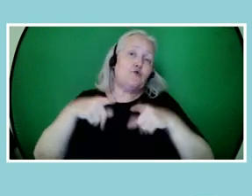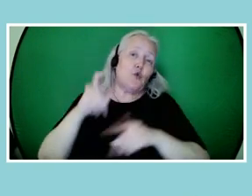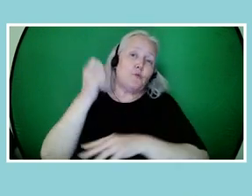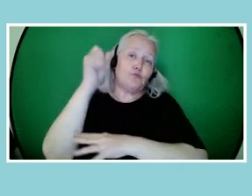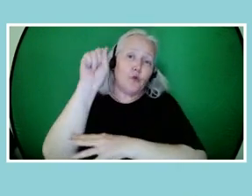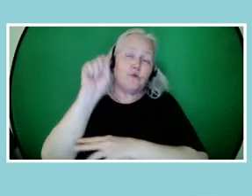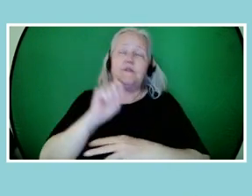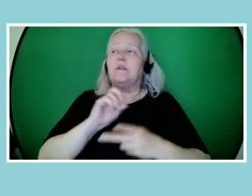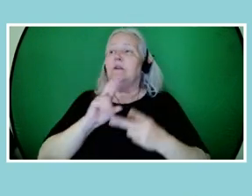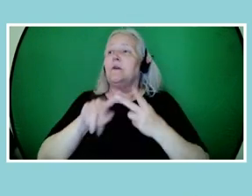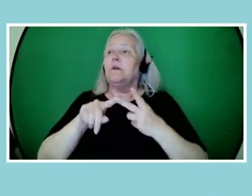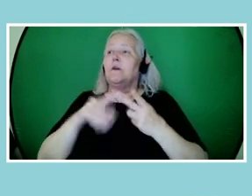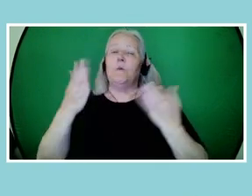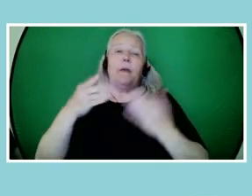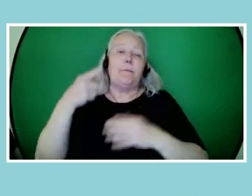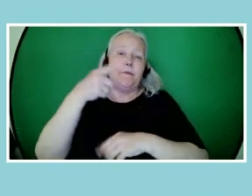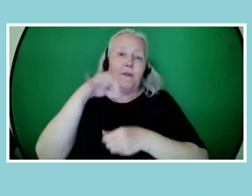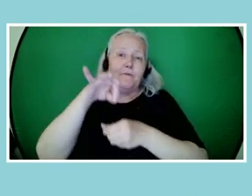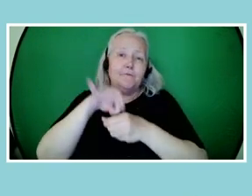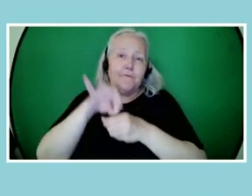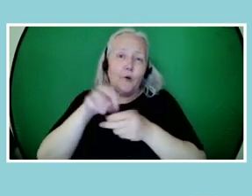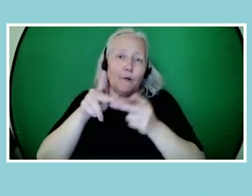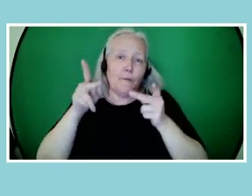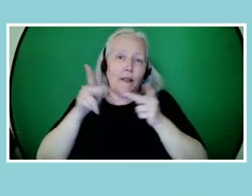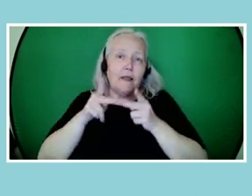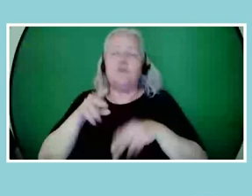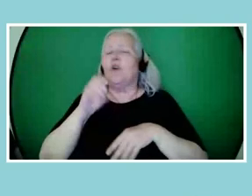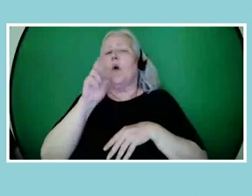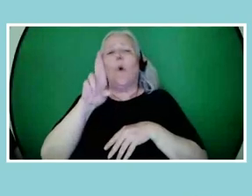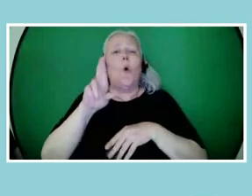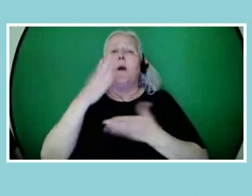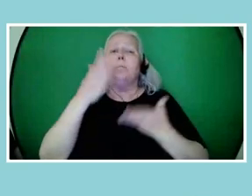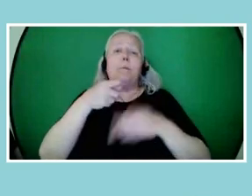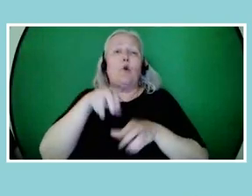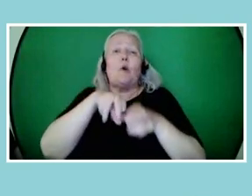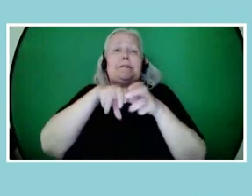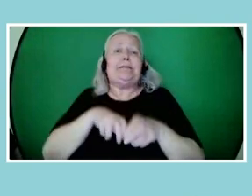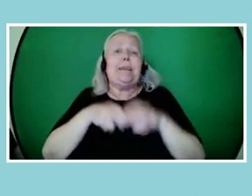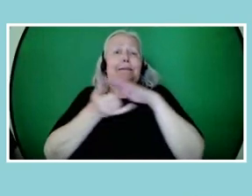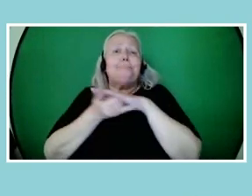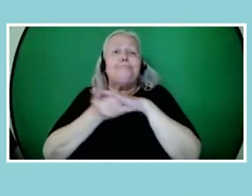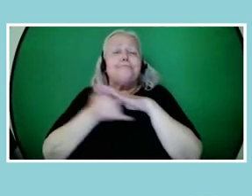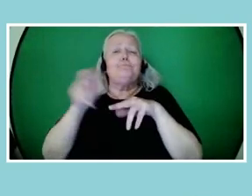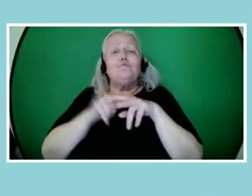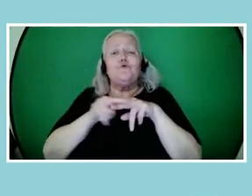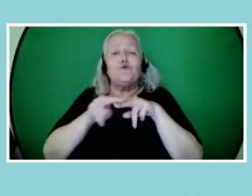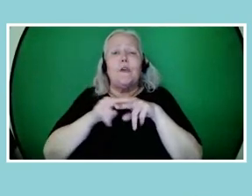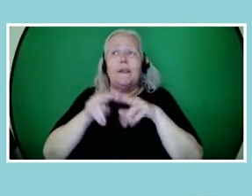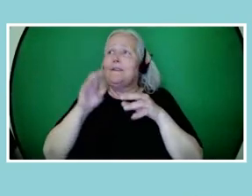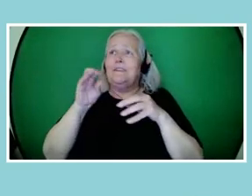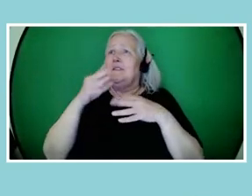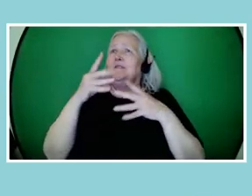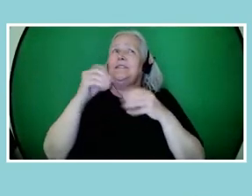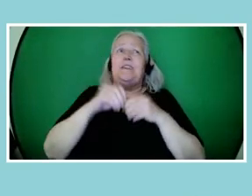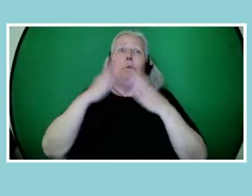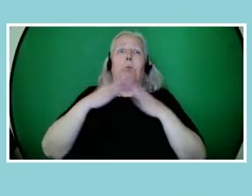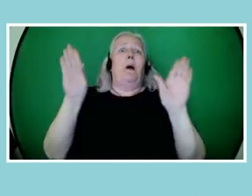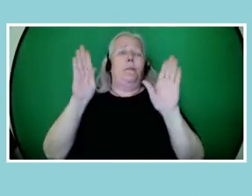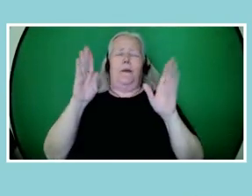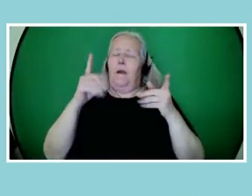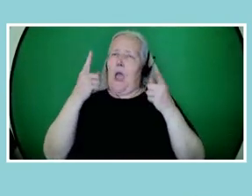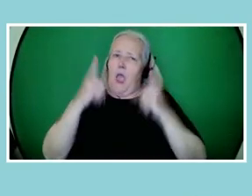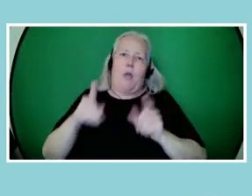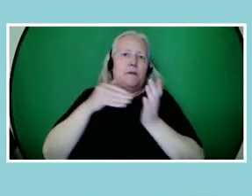a polling location, or maybe you're just on the subway, right? Things happen in public space all the time, especially in